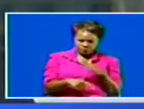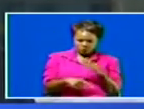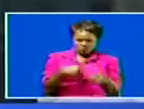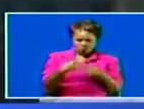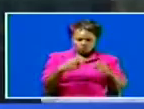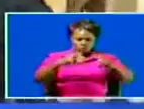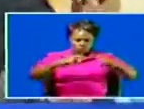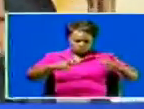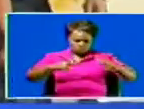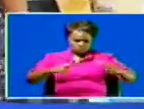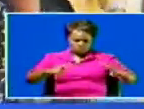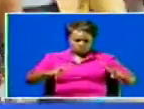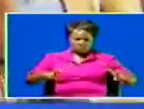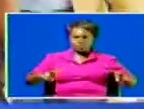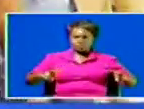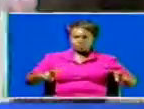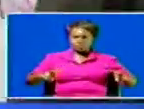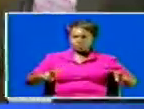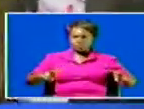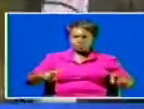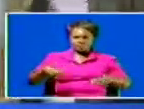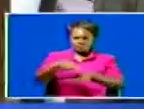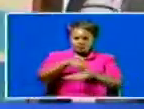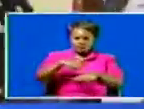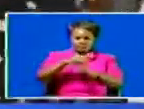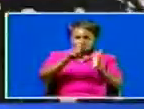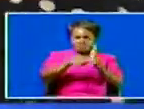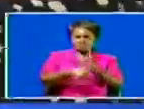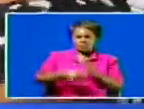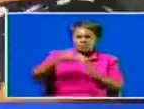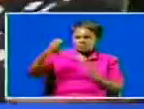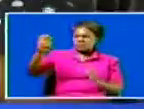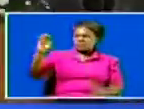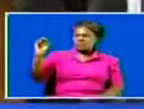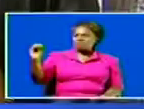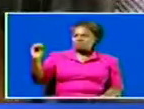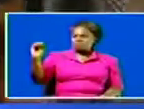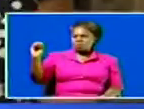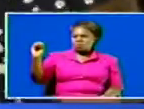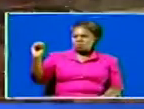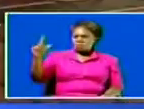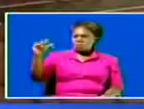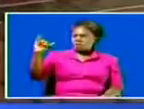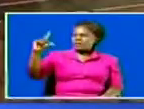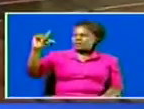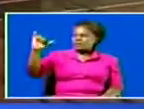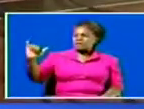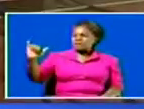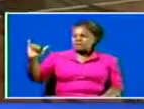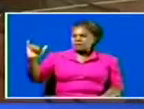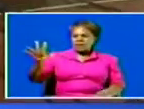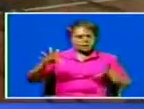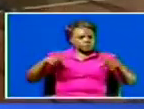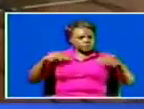to be investigating it. Hours later, the chief executive director of Kenyatta National Hospital, Lily Koros, will deny